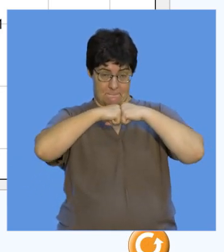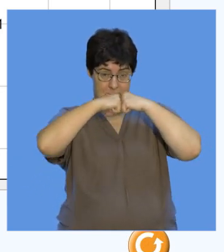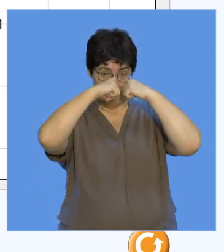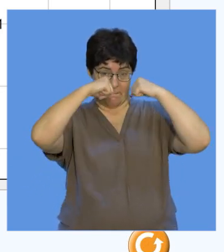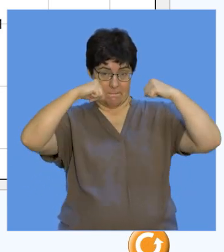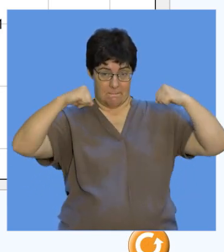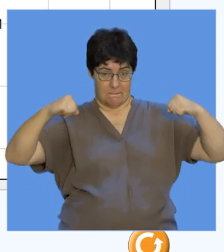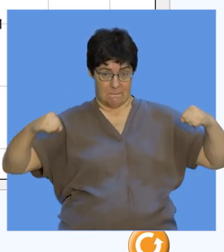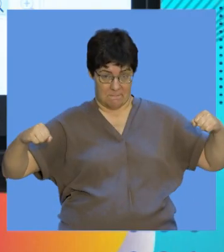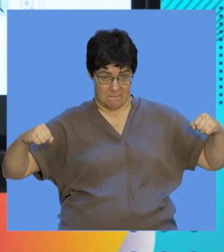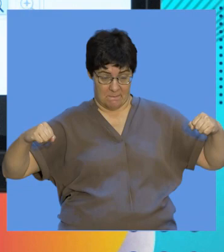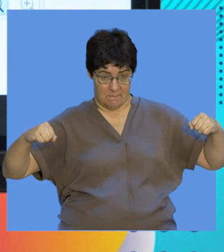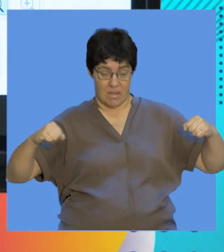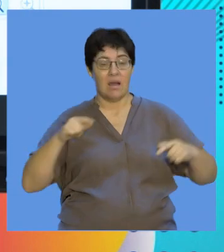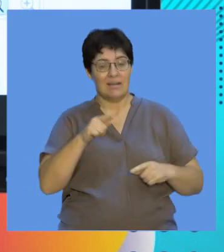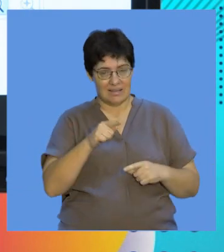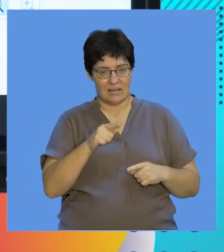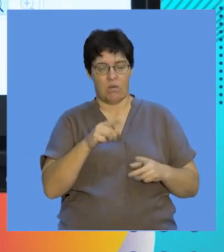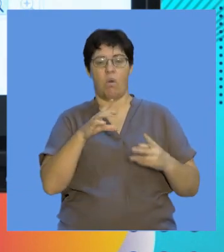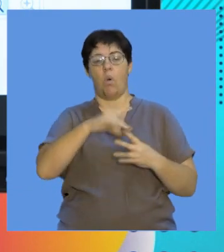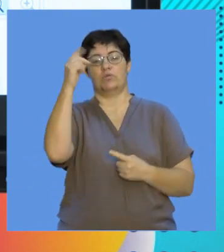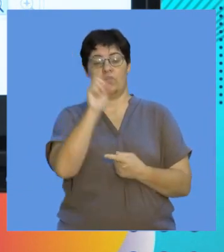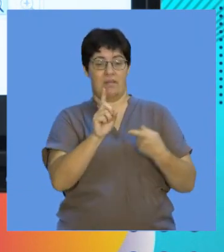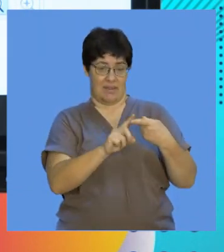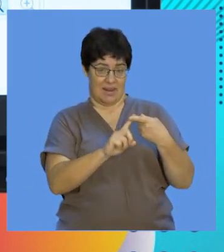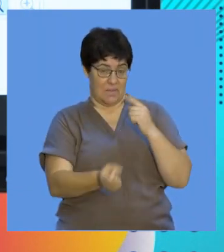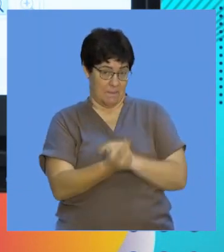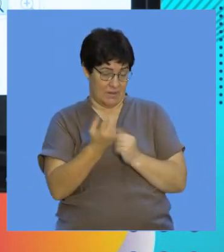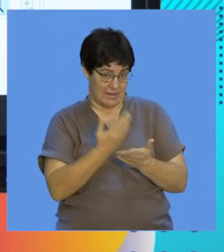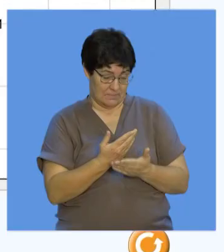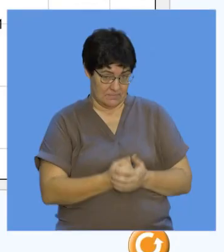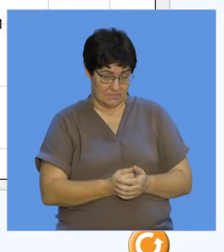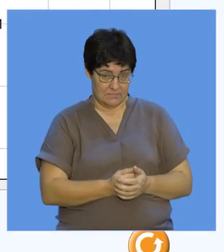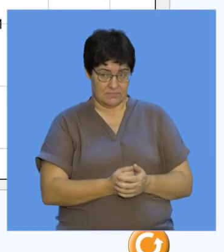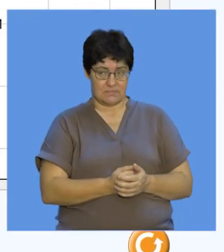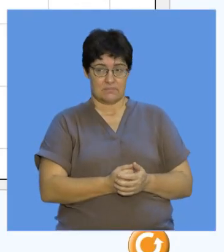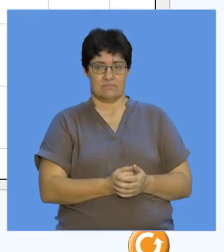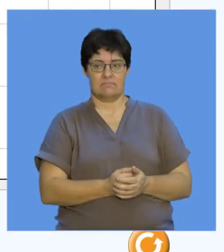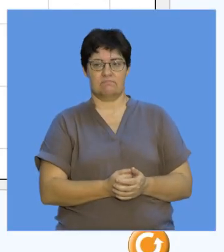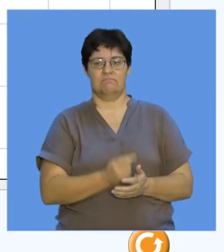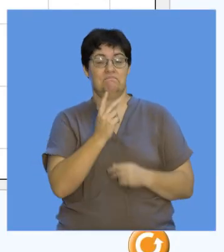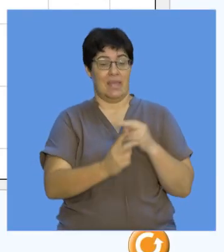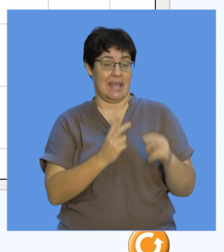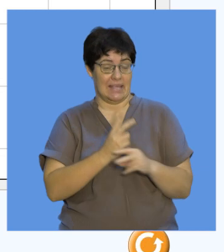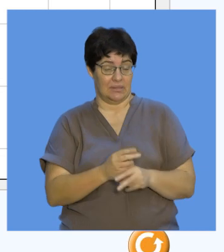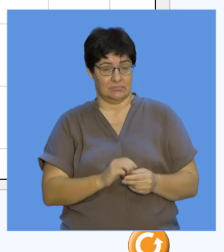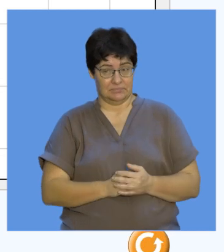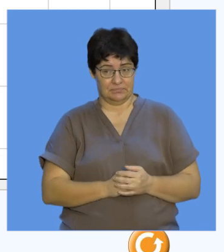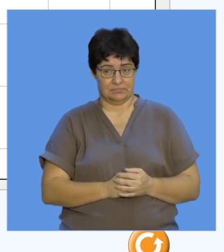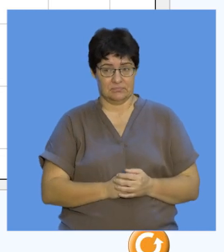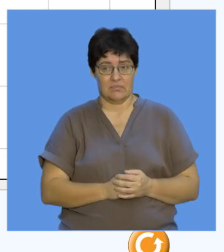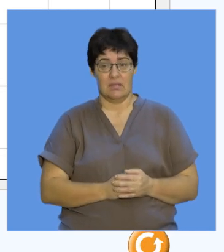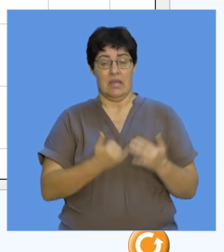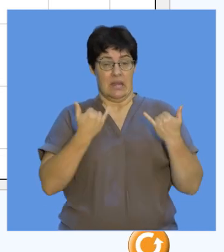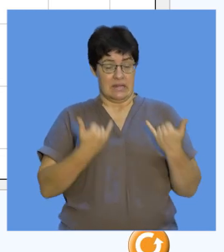they move apart. So that's one option of what can happen. Let's reset this. And what I'm going to